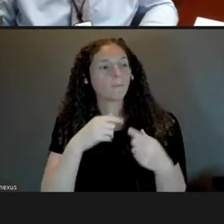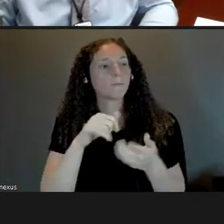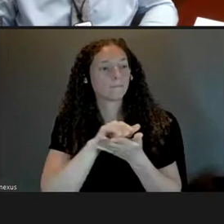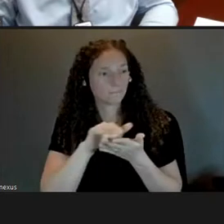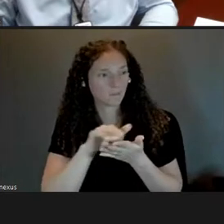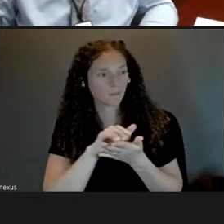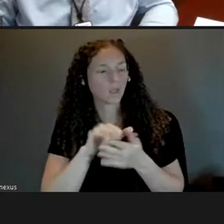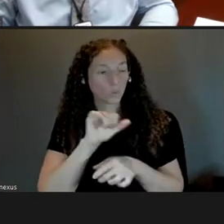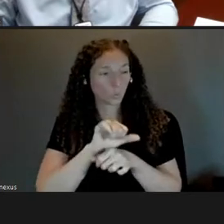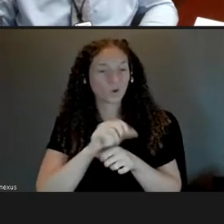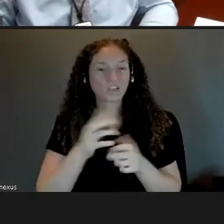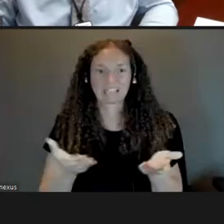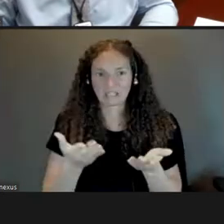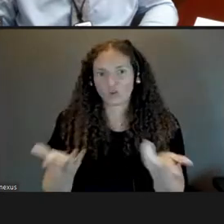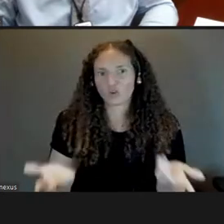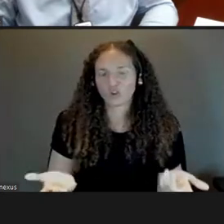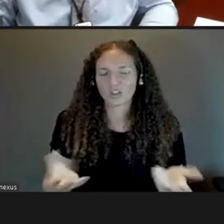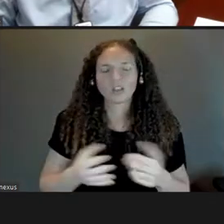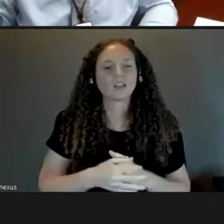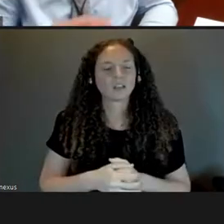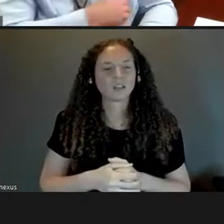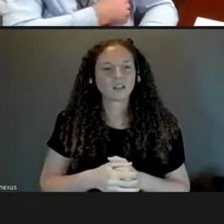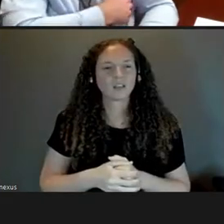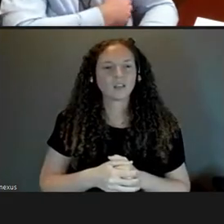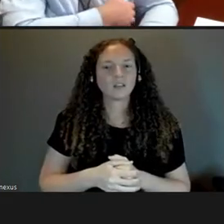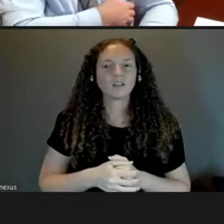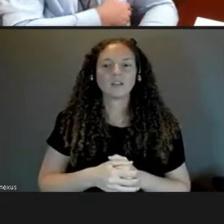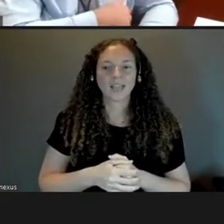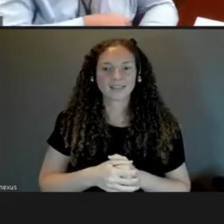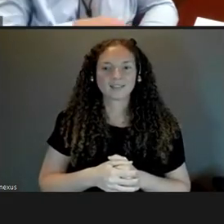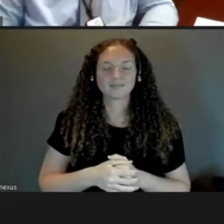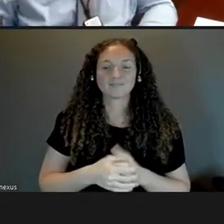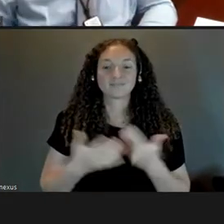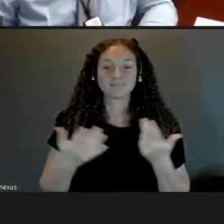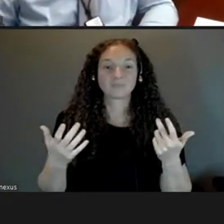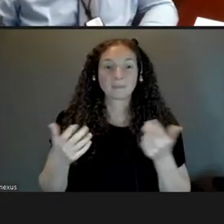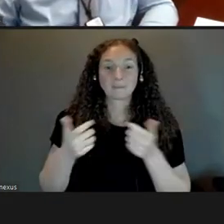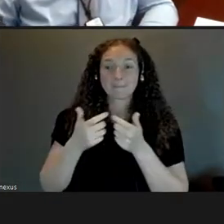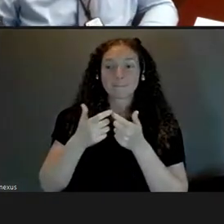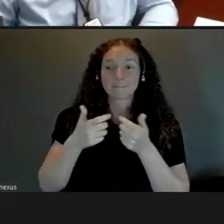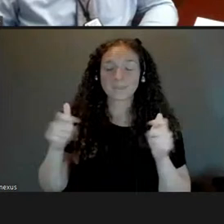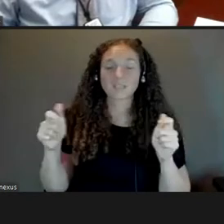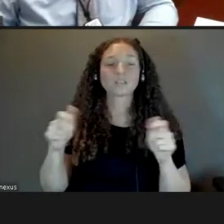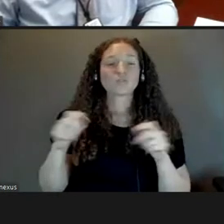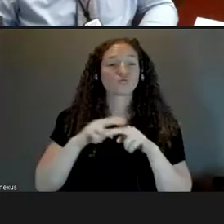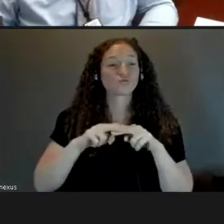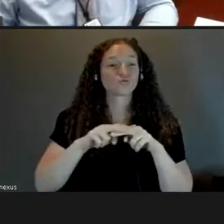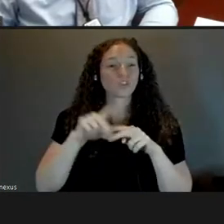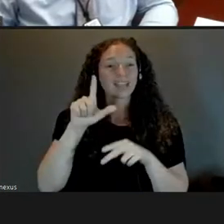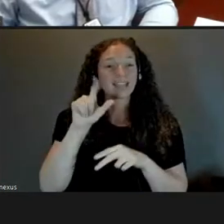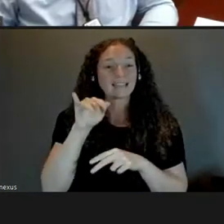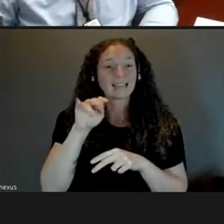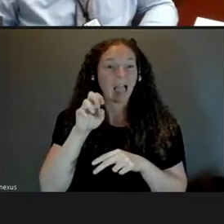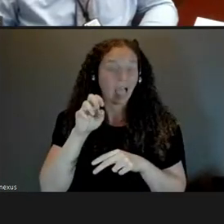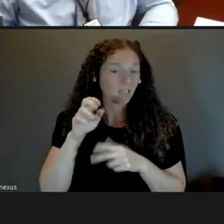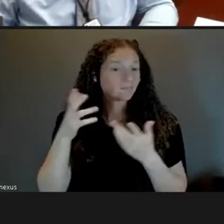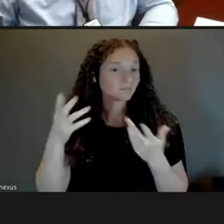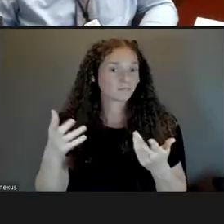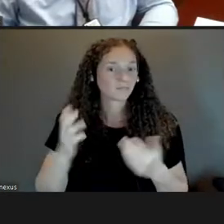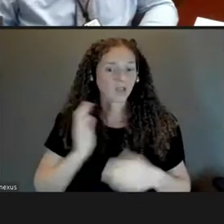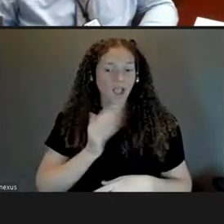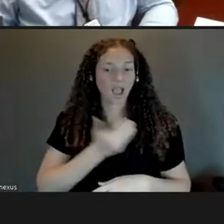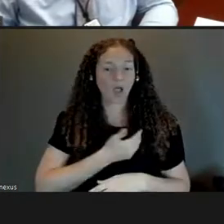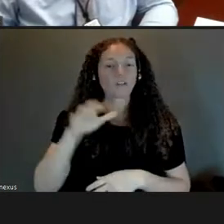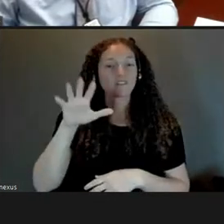city. And I'll tell you, the single biggest train line that is utilized by 550 employees is the